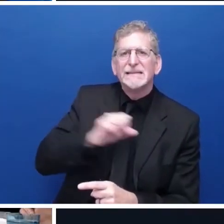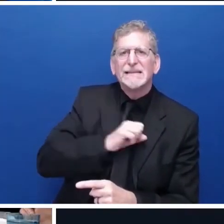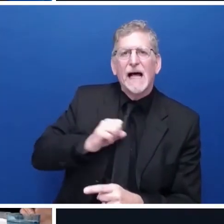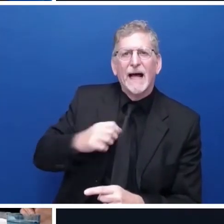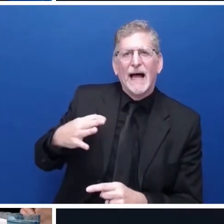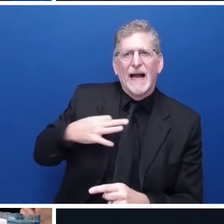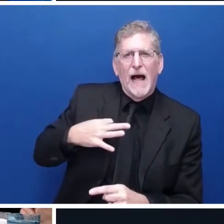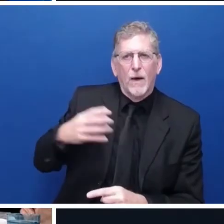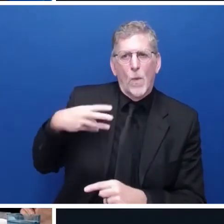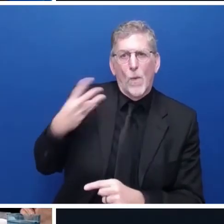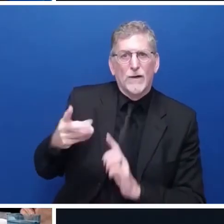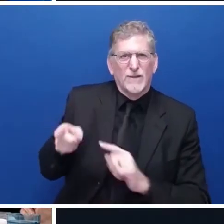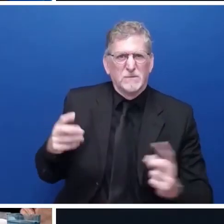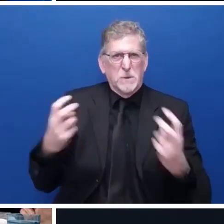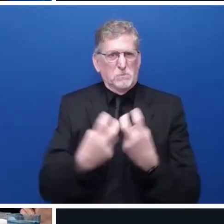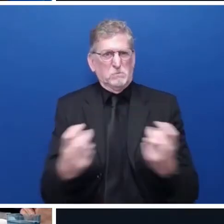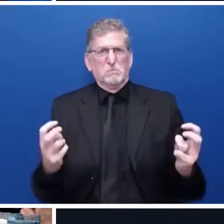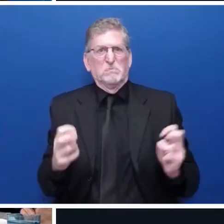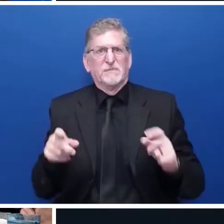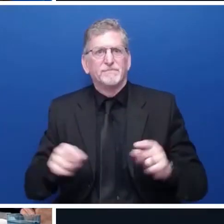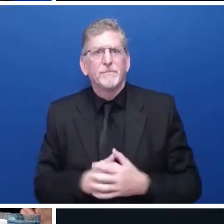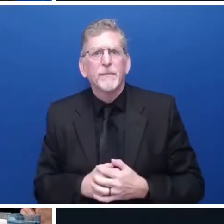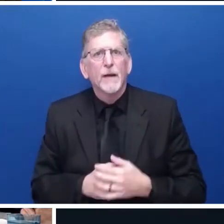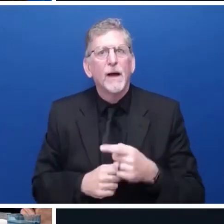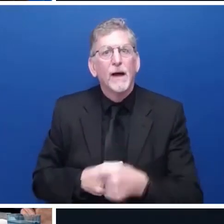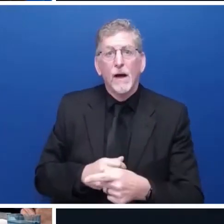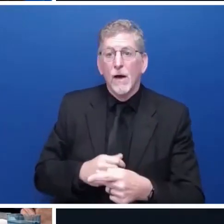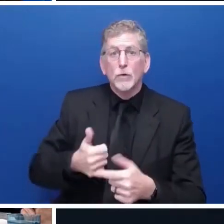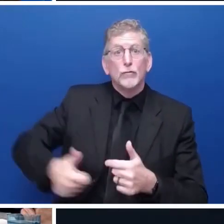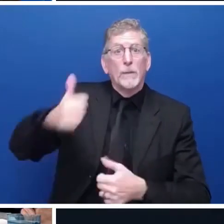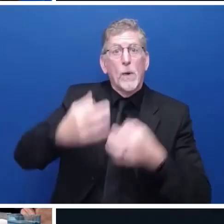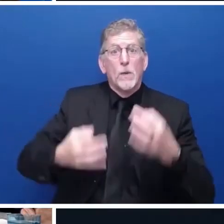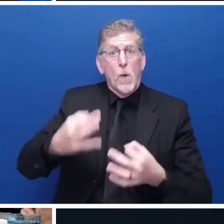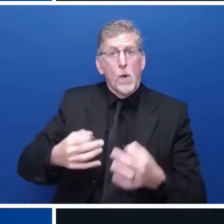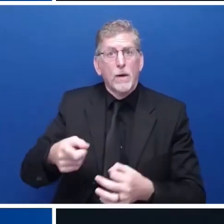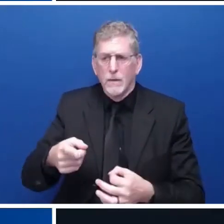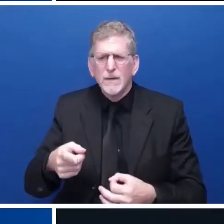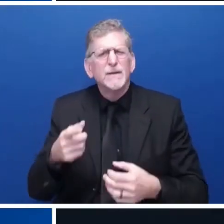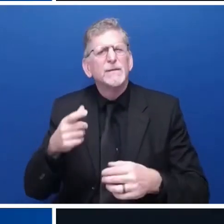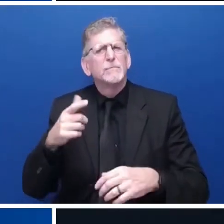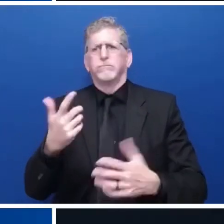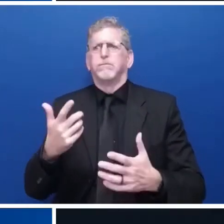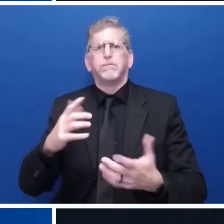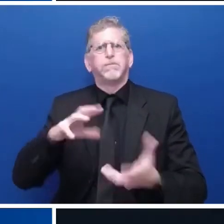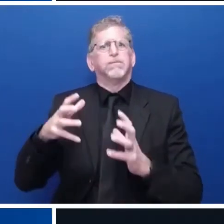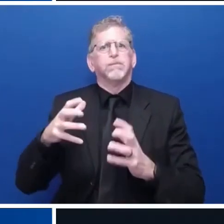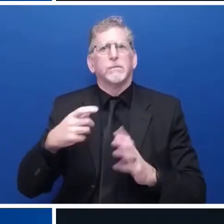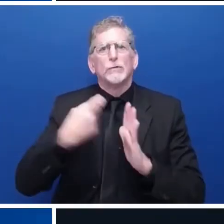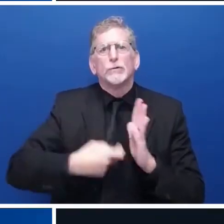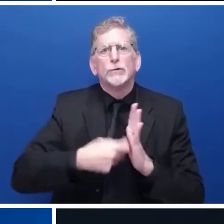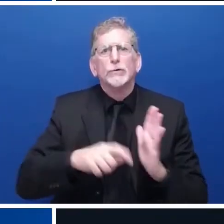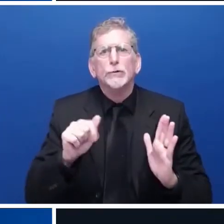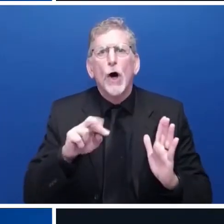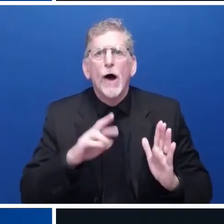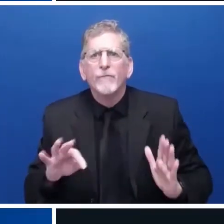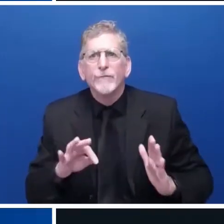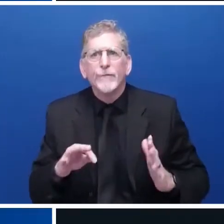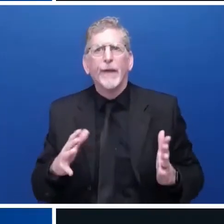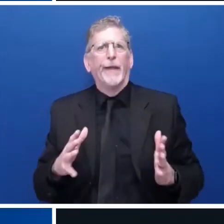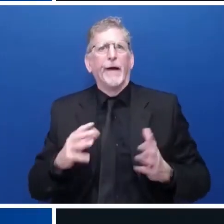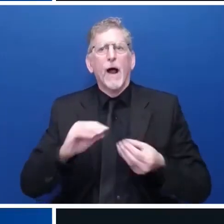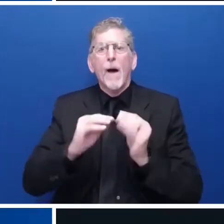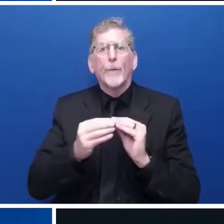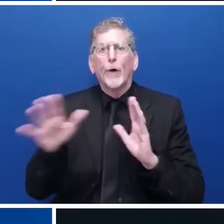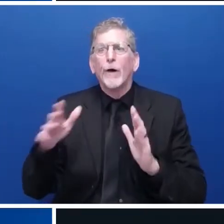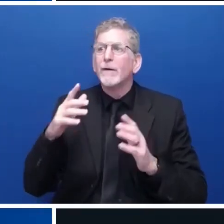he use this speech as a moment to reset? Yeah, I mean, this is Trump, dominating once again, and he will make it a very strong